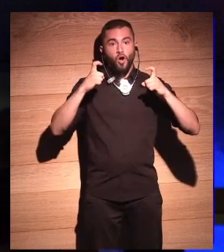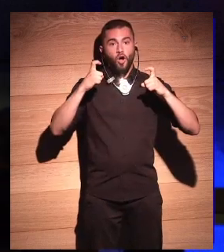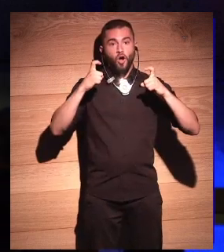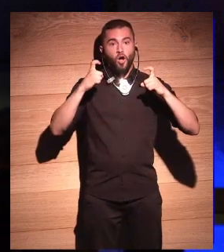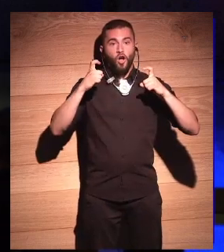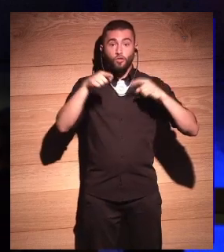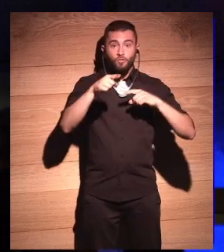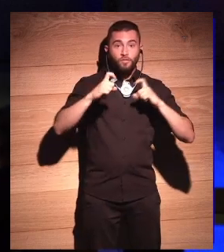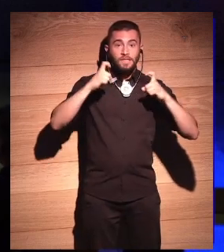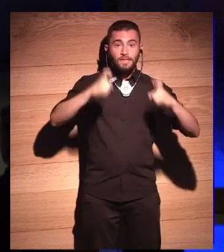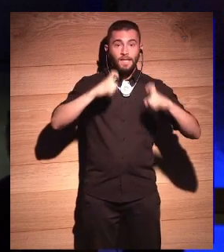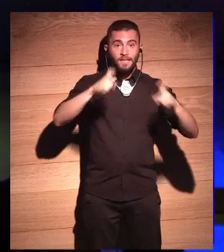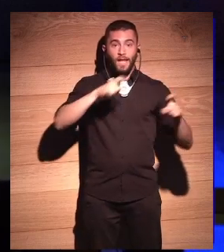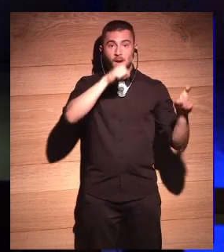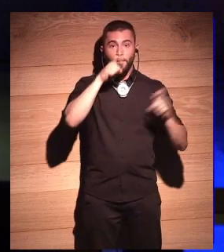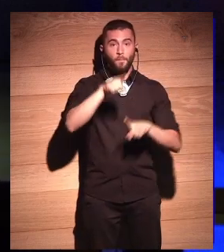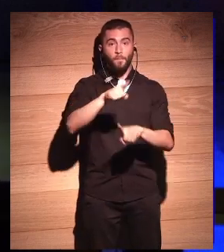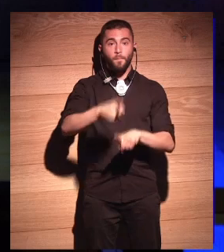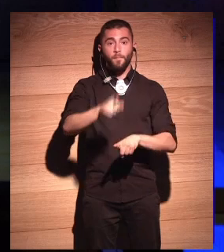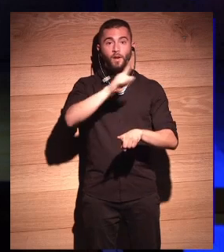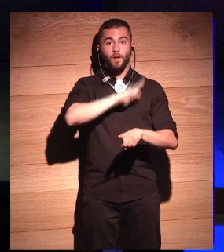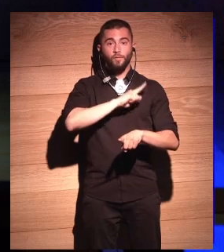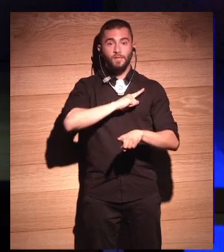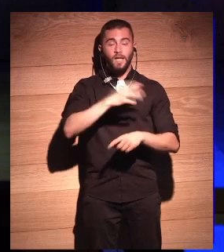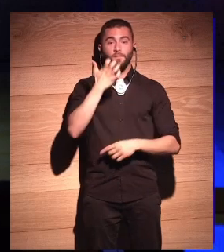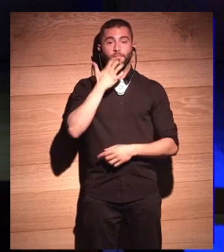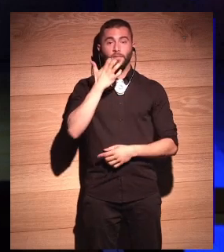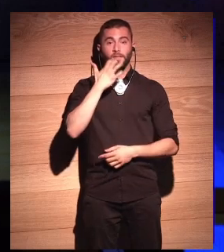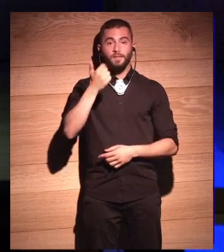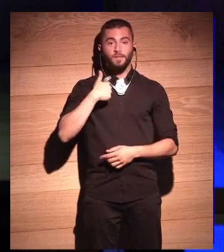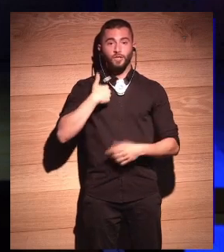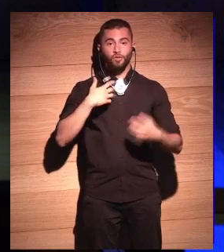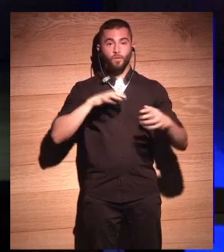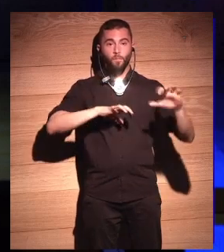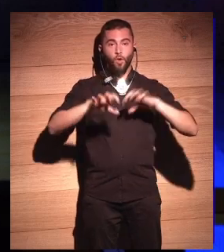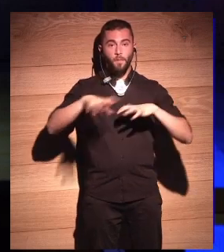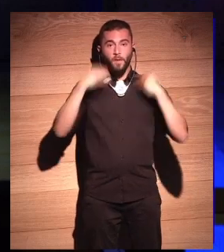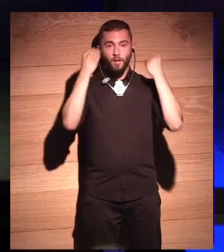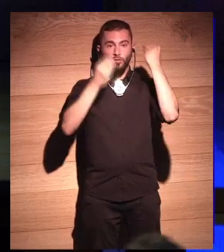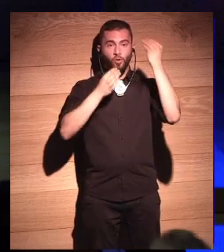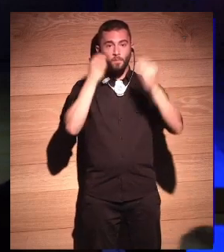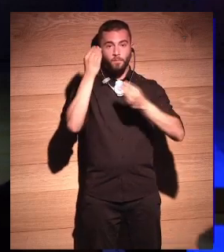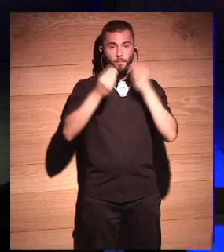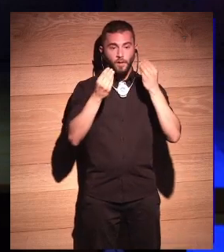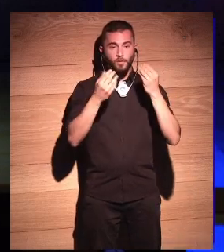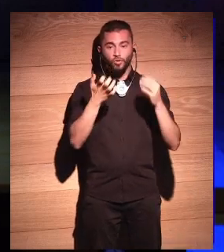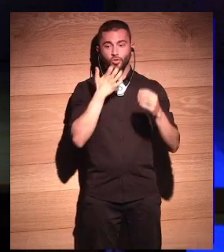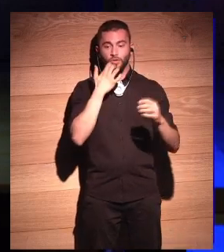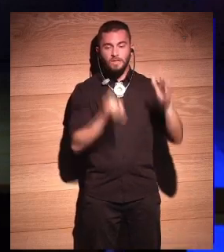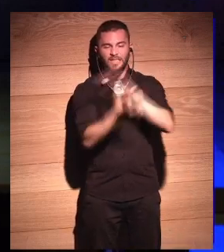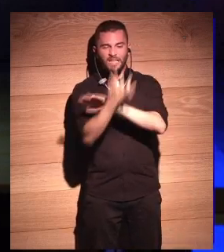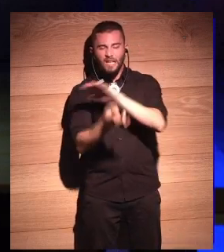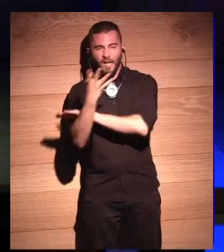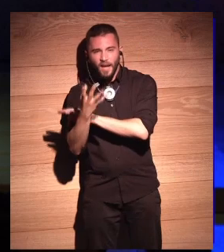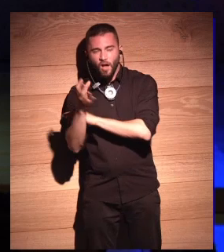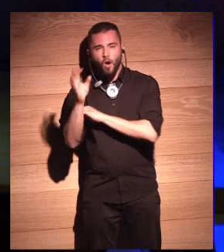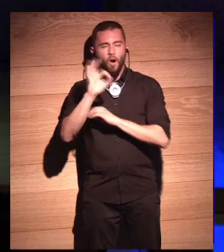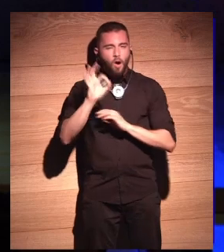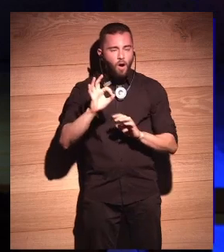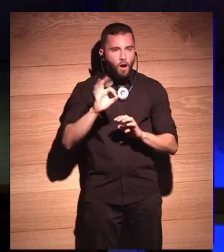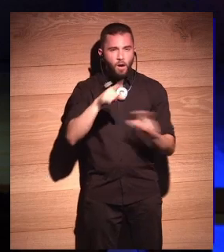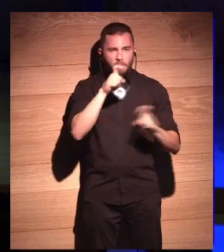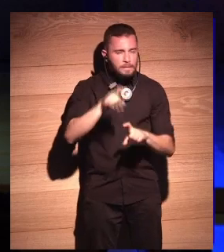thinking about the movement while I'm already composing, or am I thinking about movement while making music, or no? It's about the